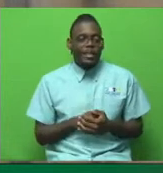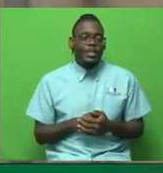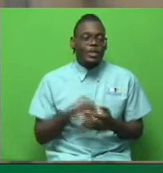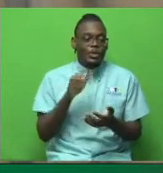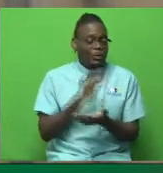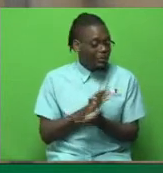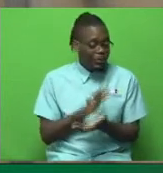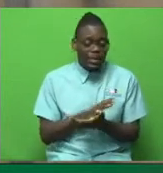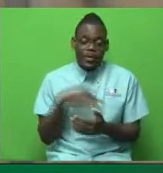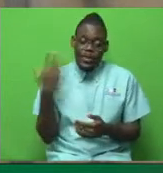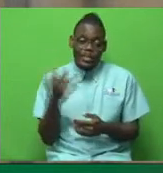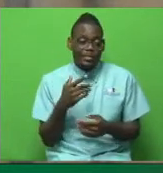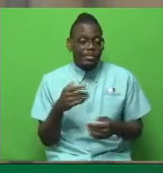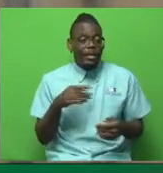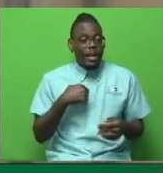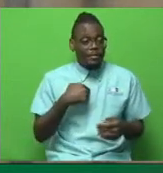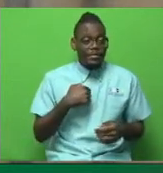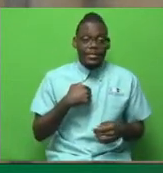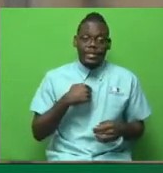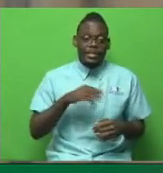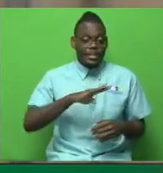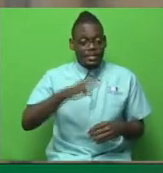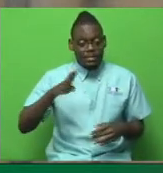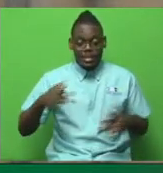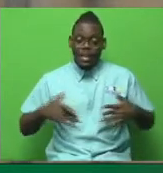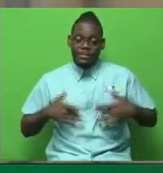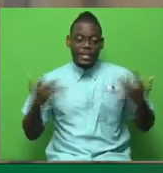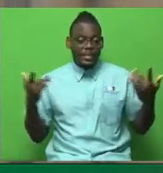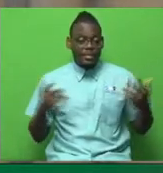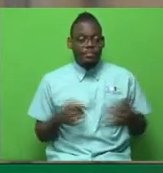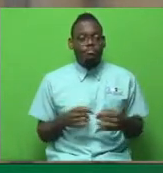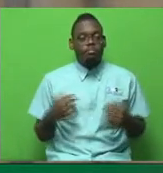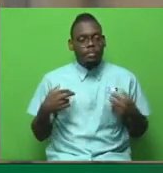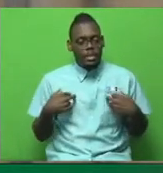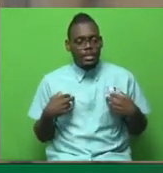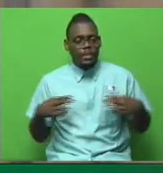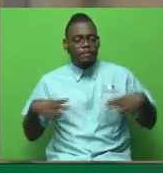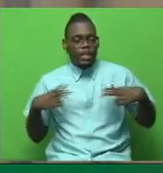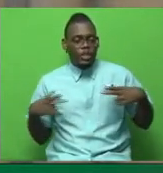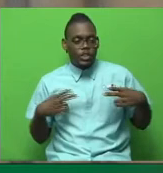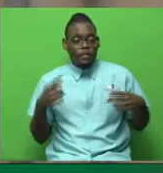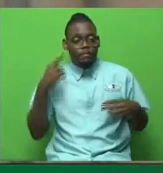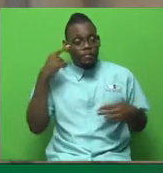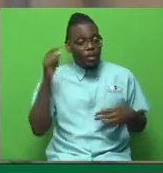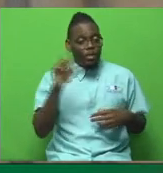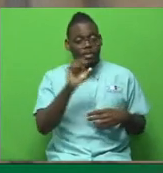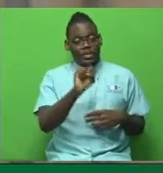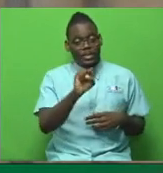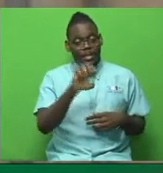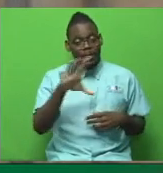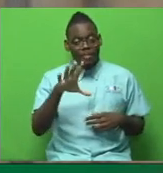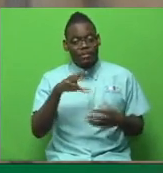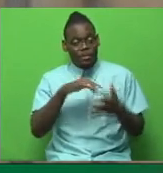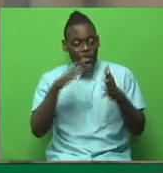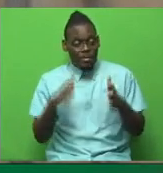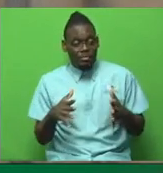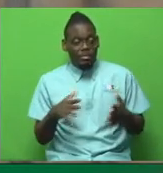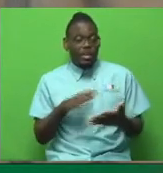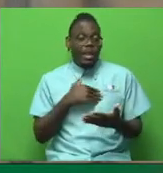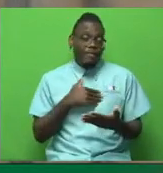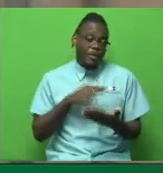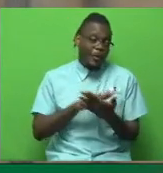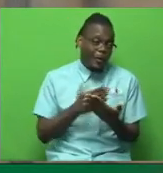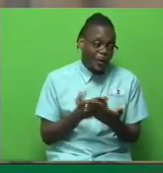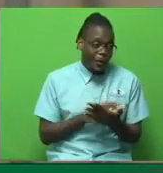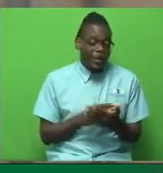events for this vacation period we run a vacation revision program for our standard five students we have a cooking with teens post FCA